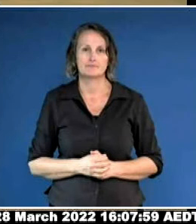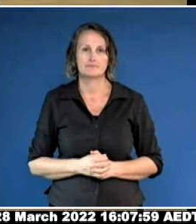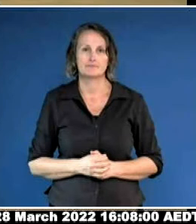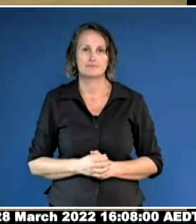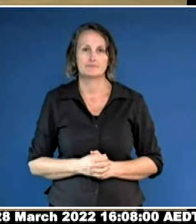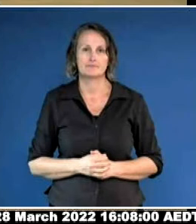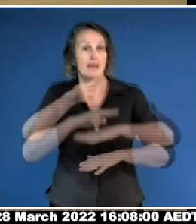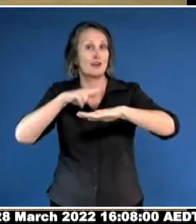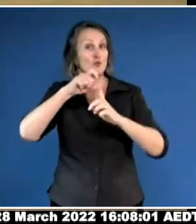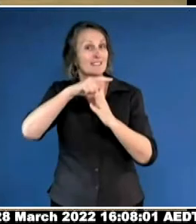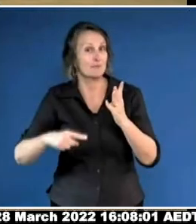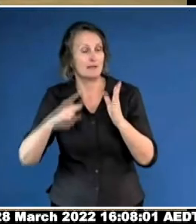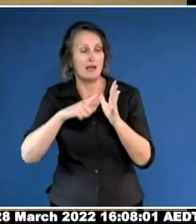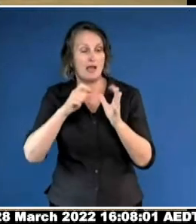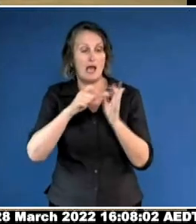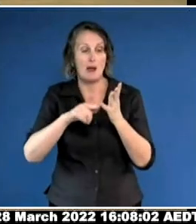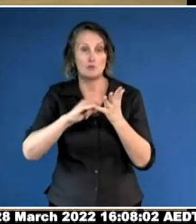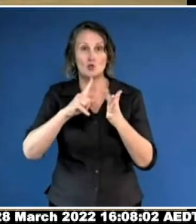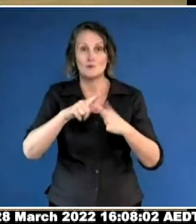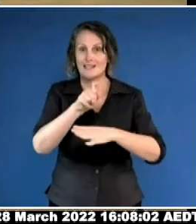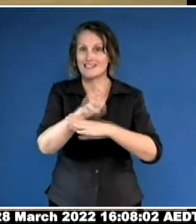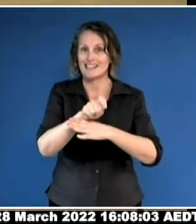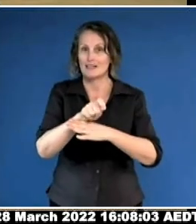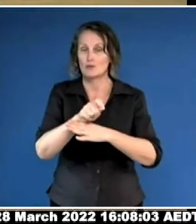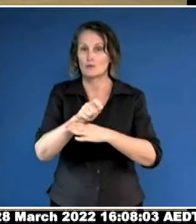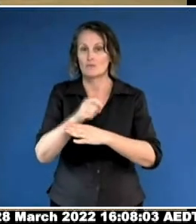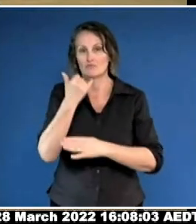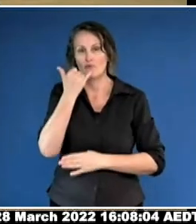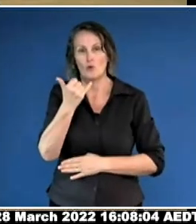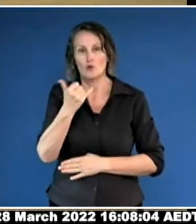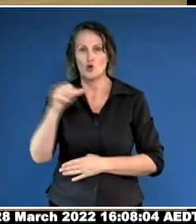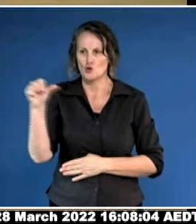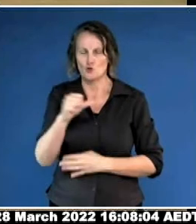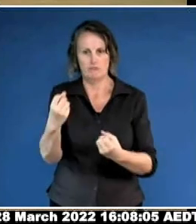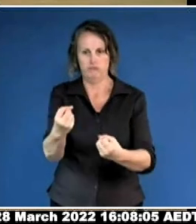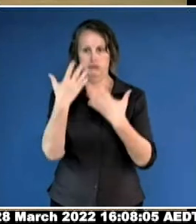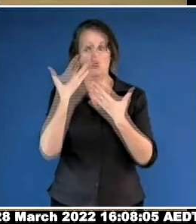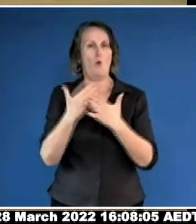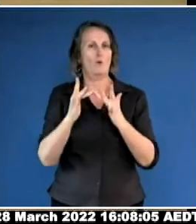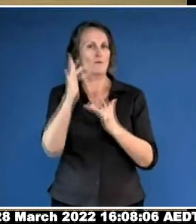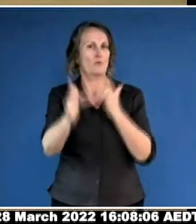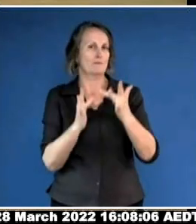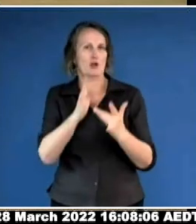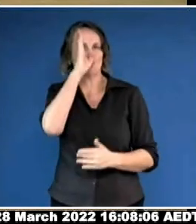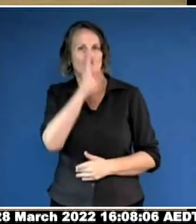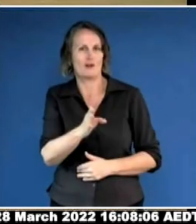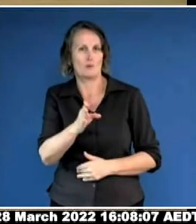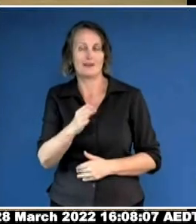and Neglect Hotline should be immediately visible when you visit the government's Disability Gateway